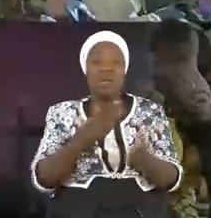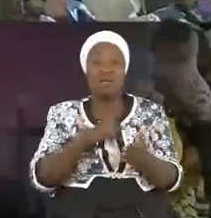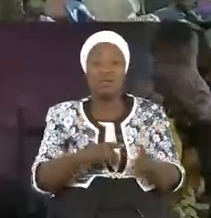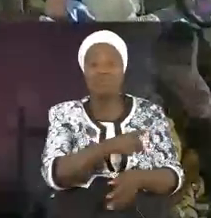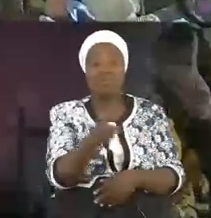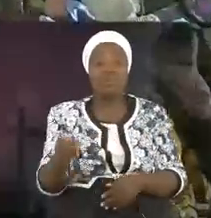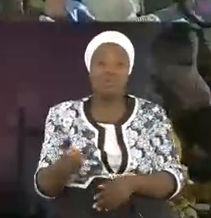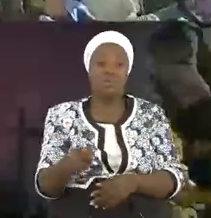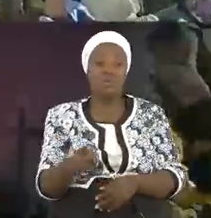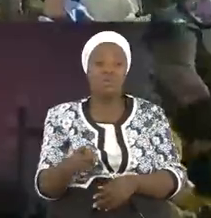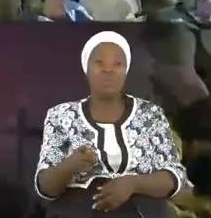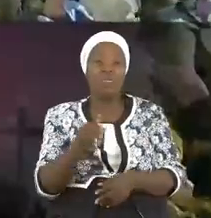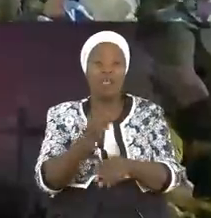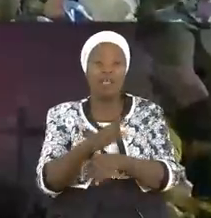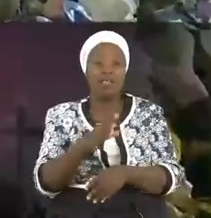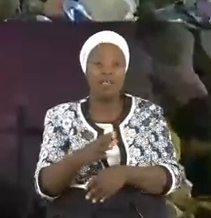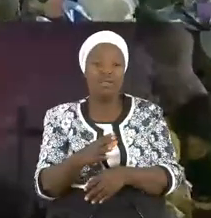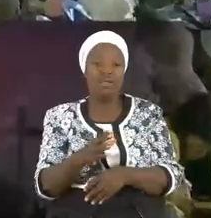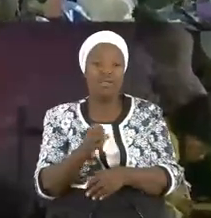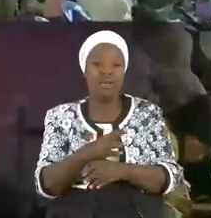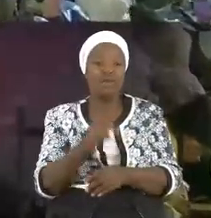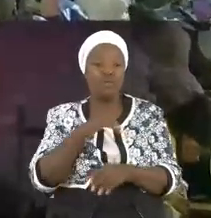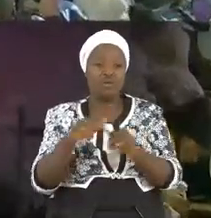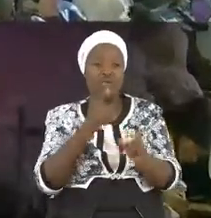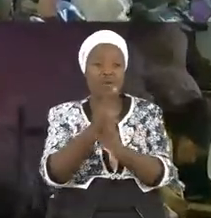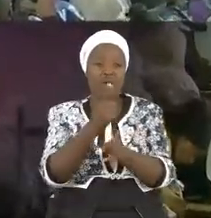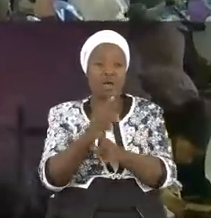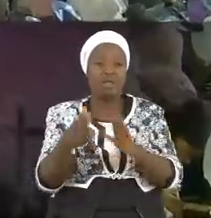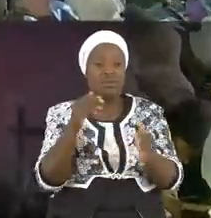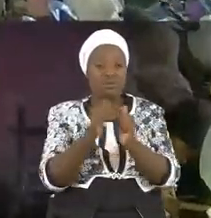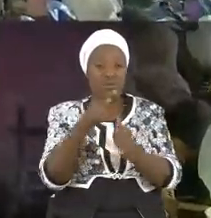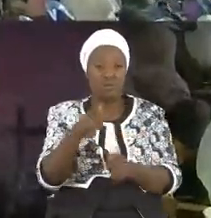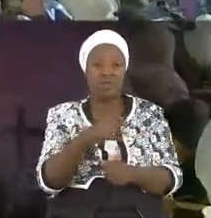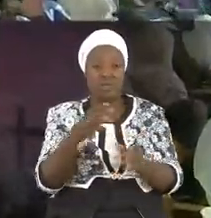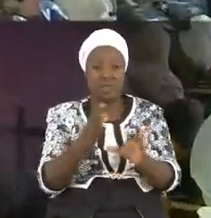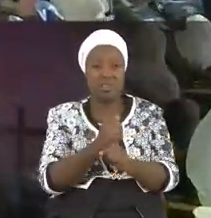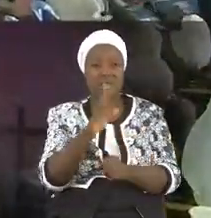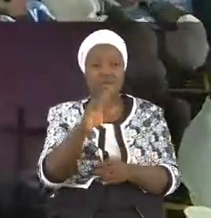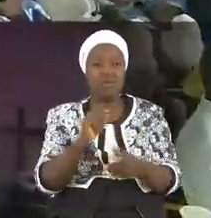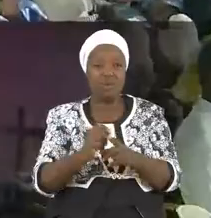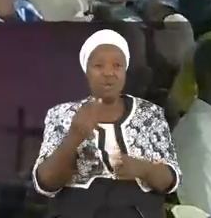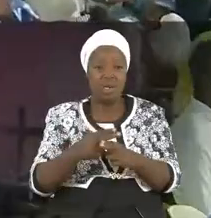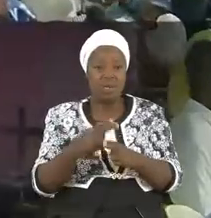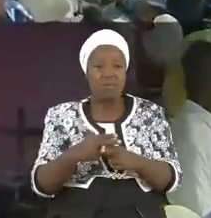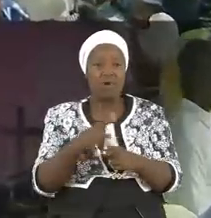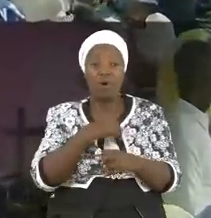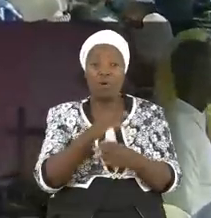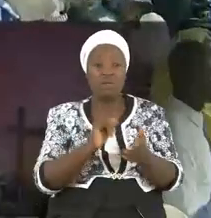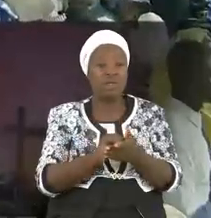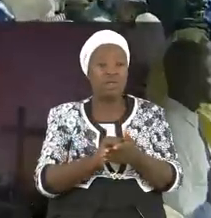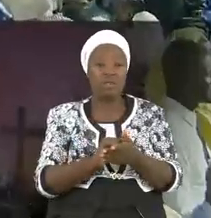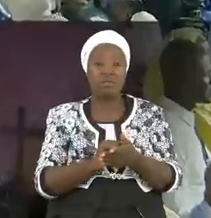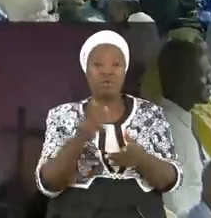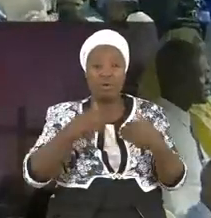will do the right thing with you, and they will take your name, your particulars. It's so that we can follow up on